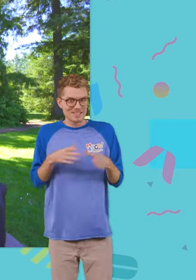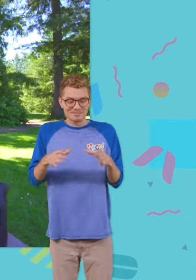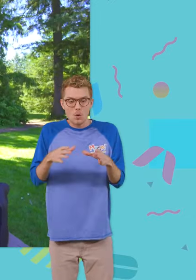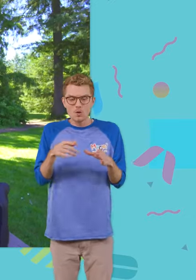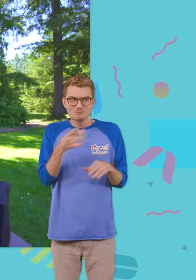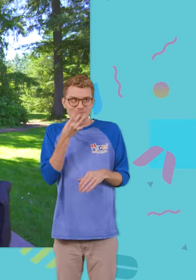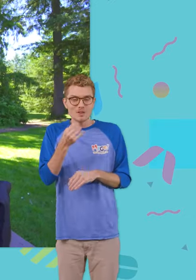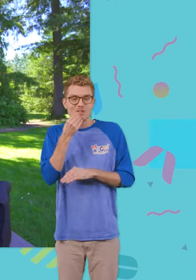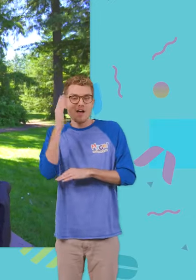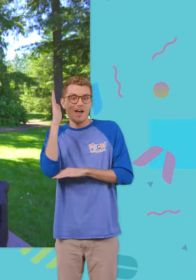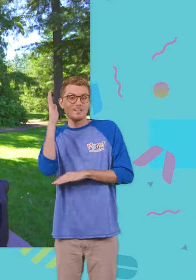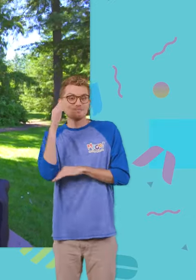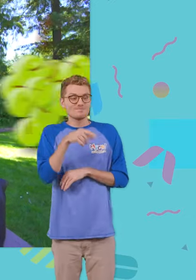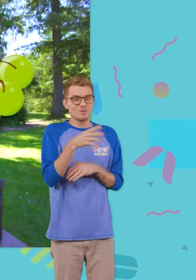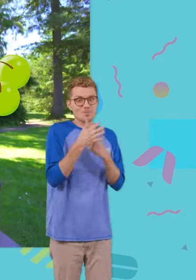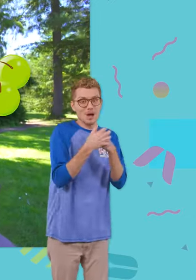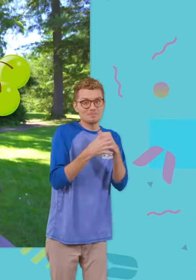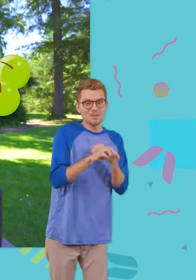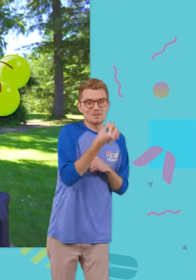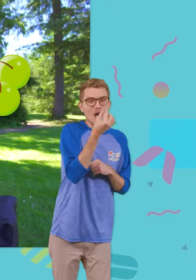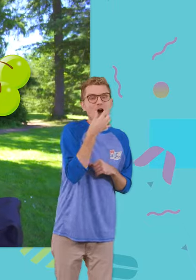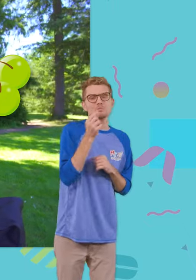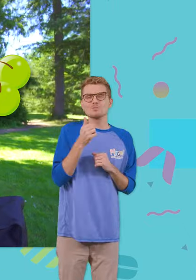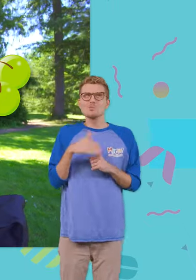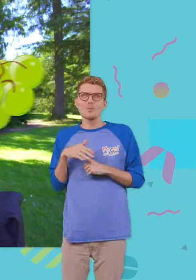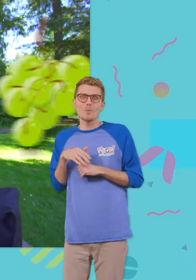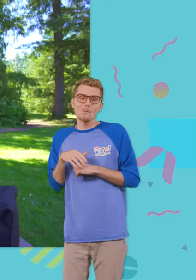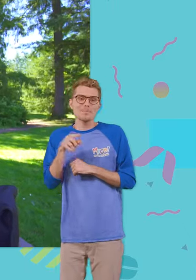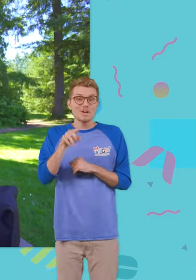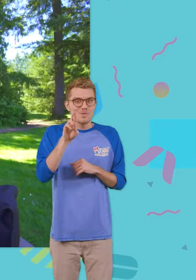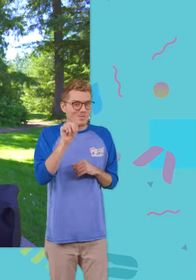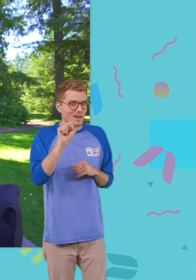A tasty lunch. Like this grape. Mmm.